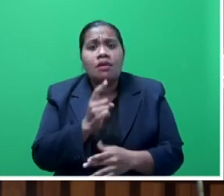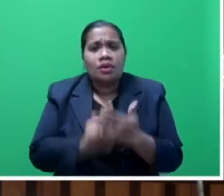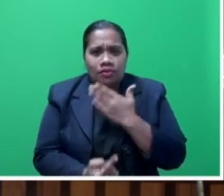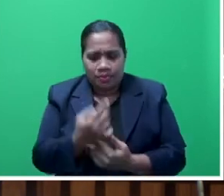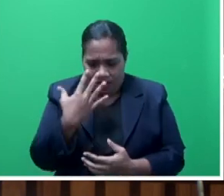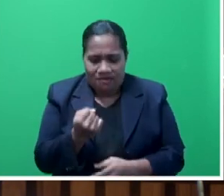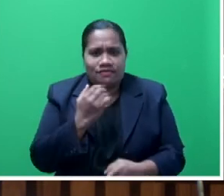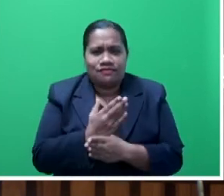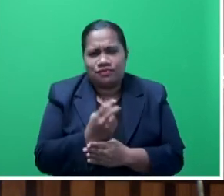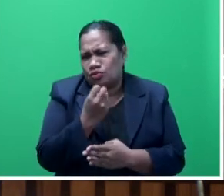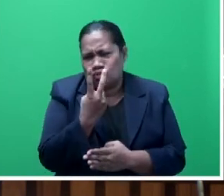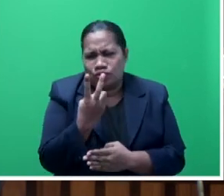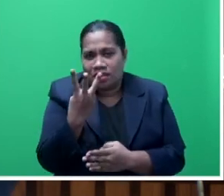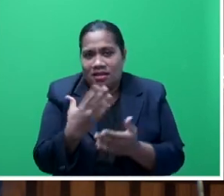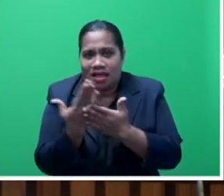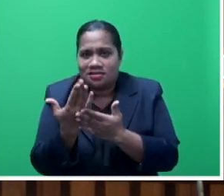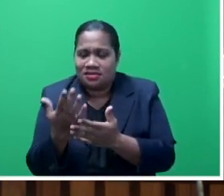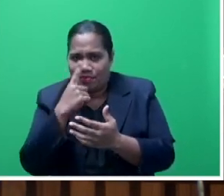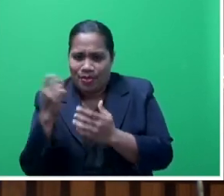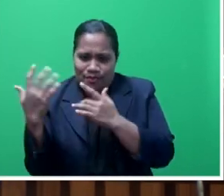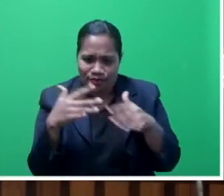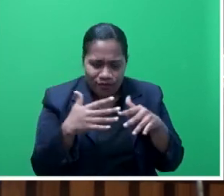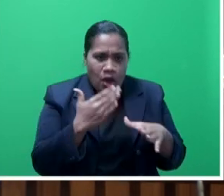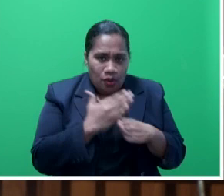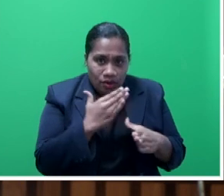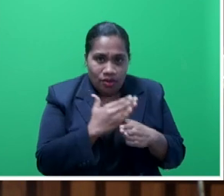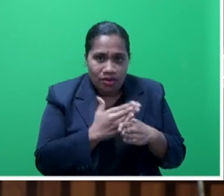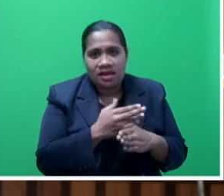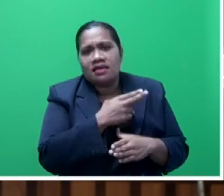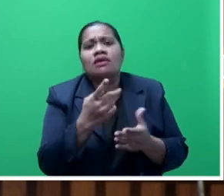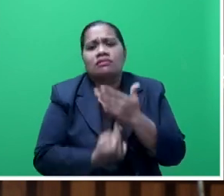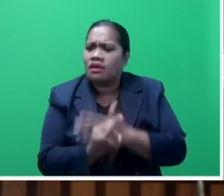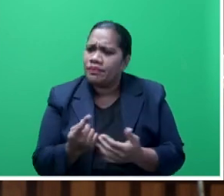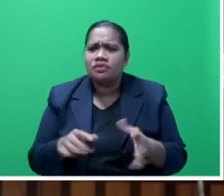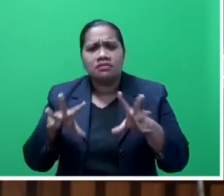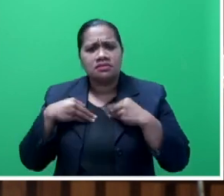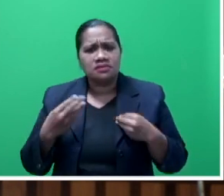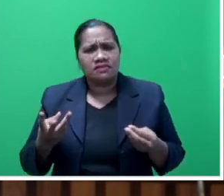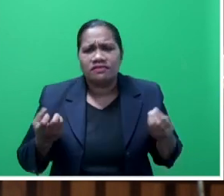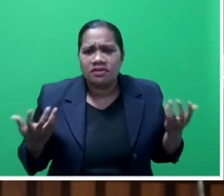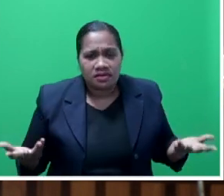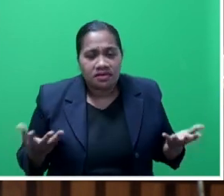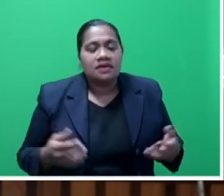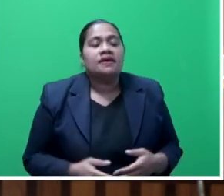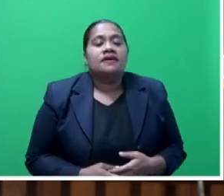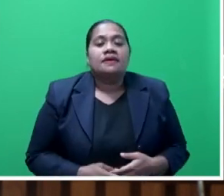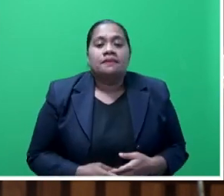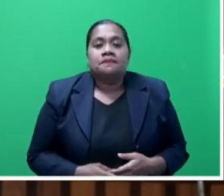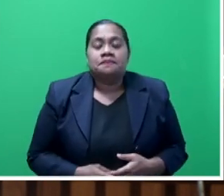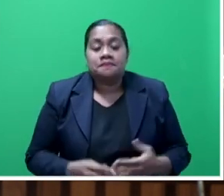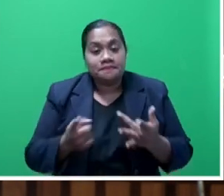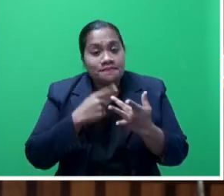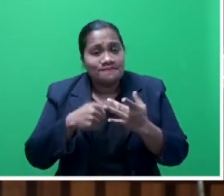days. They got paid money for it. Mr. Speaker, sir, the other point that I also wanted to highlight was